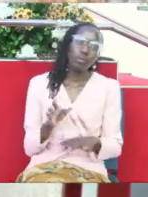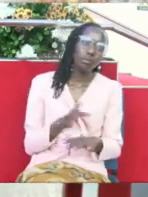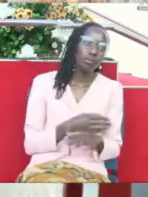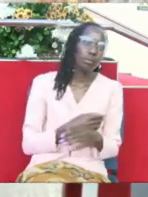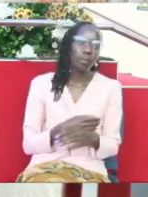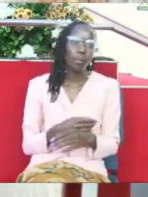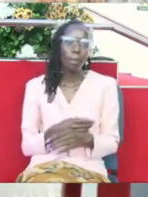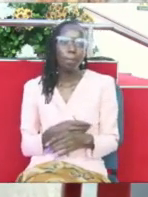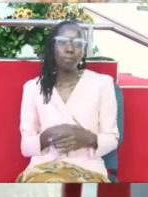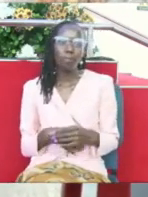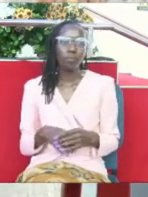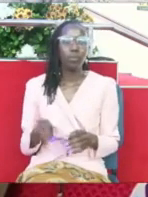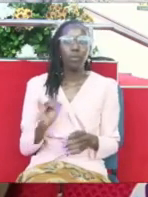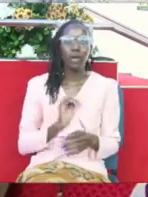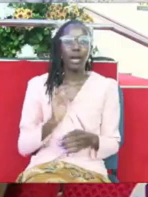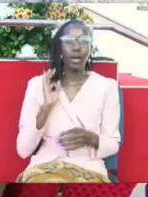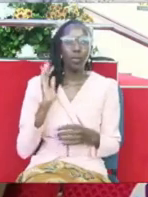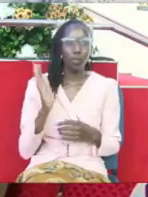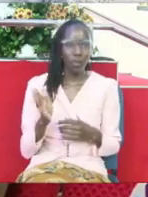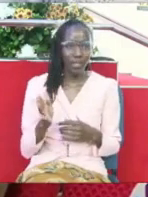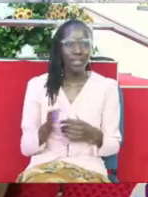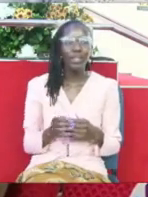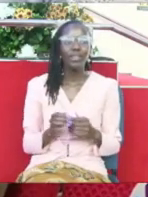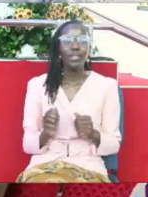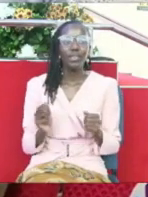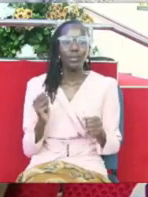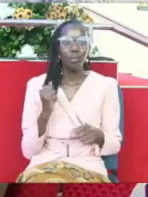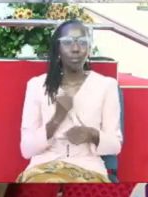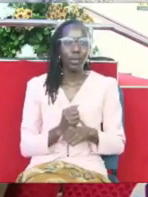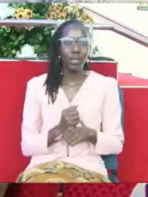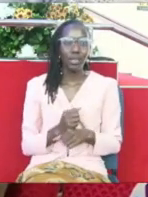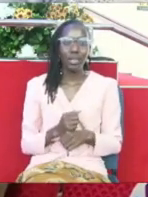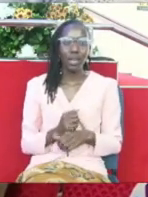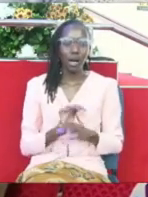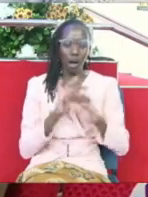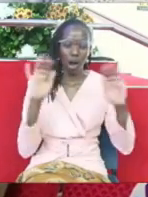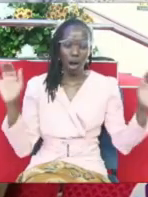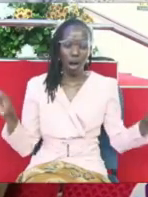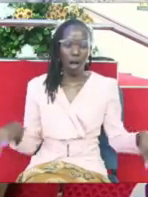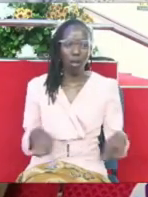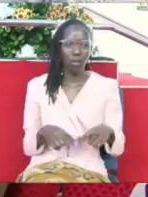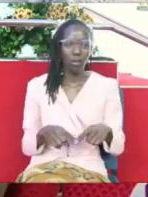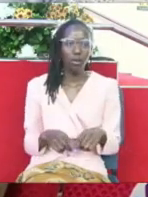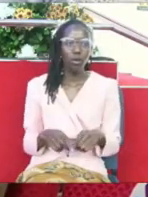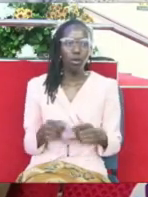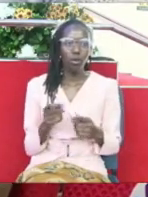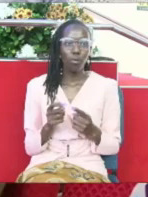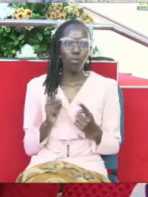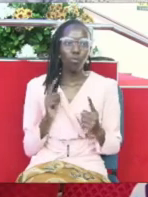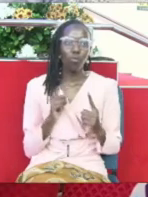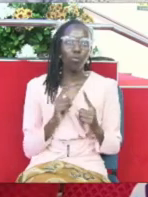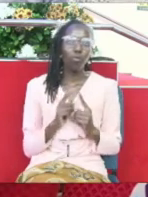you and I, Jesus. You are all that matters. You